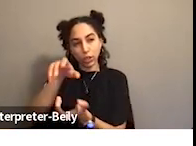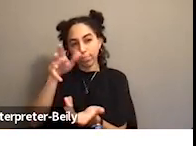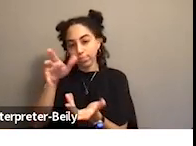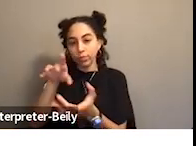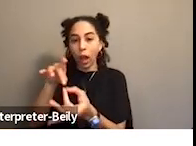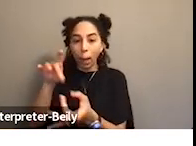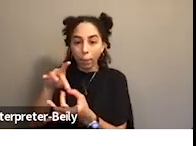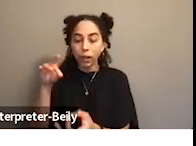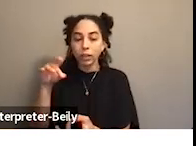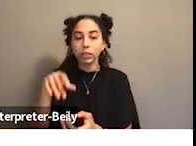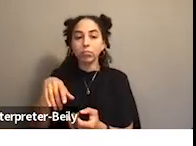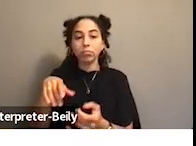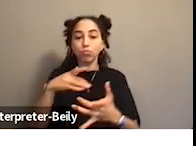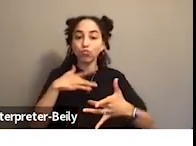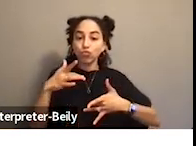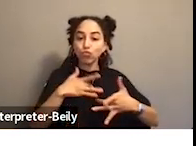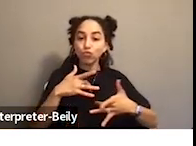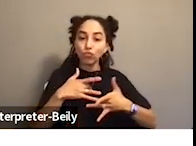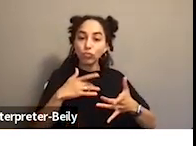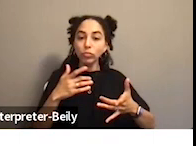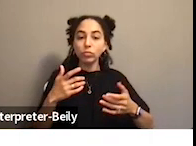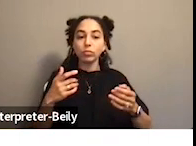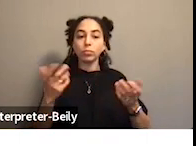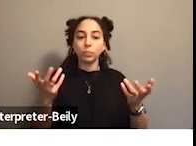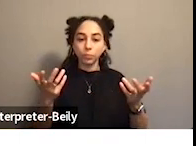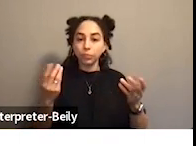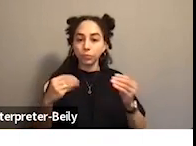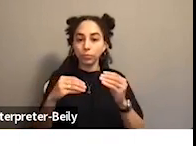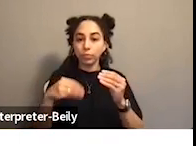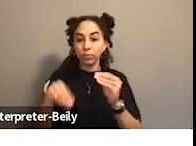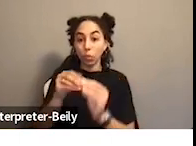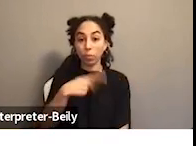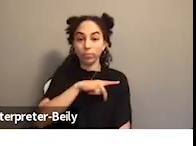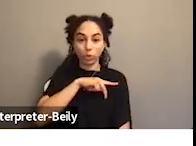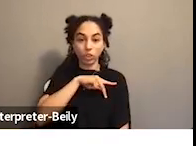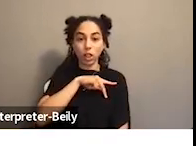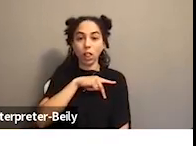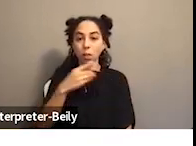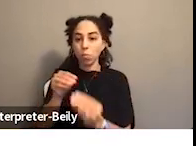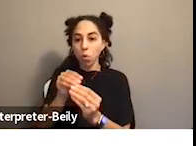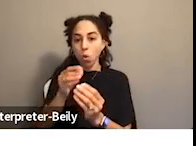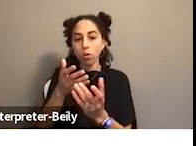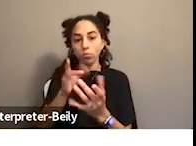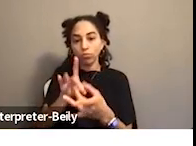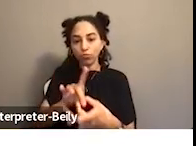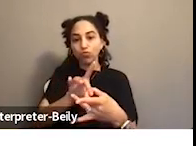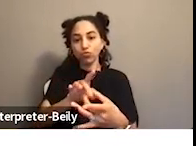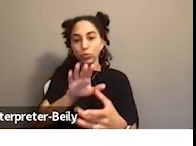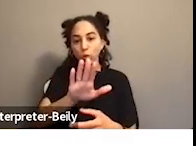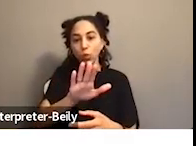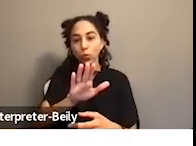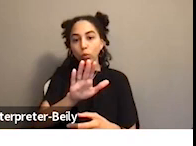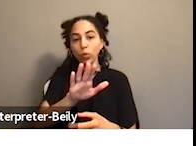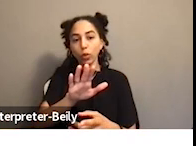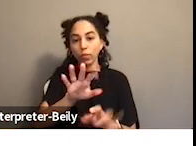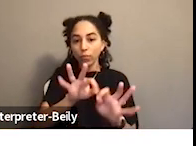comment or concern that is specific to your situation or your family,